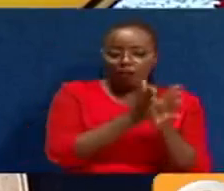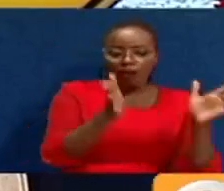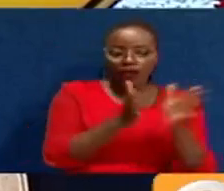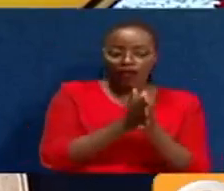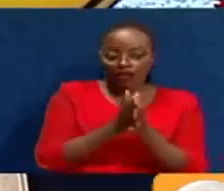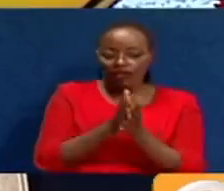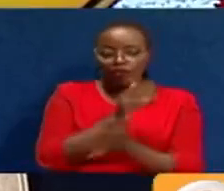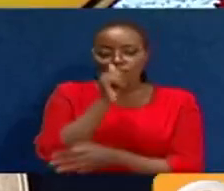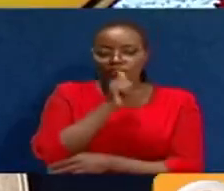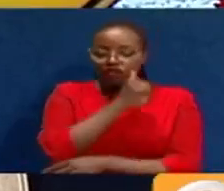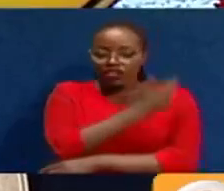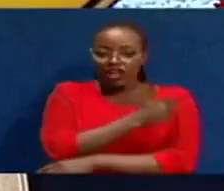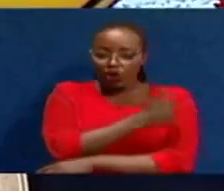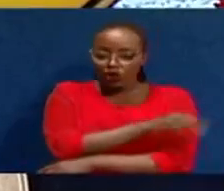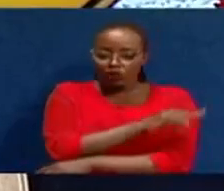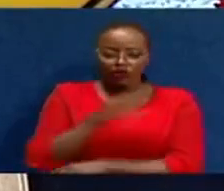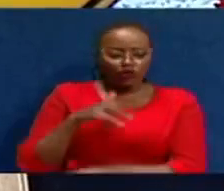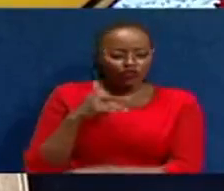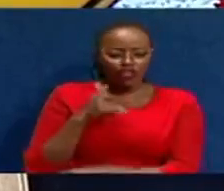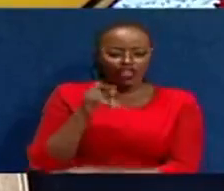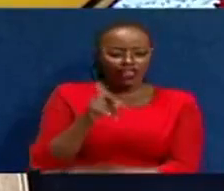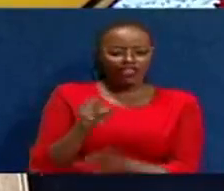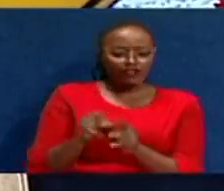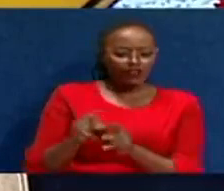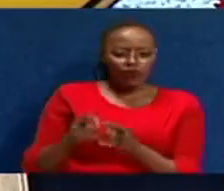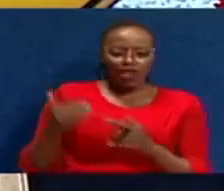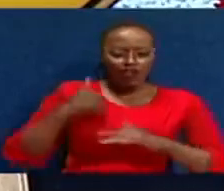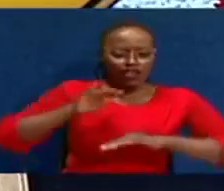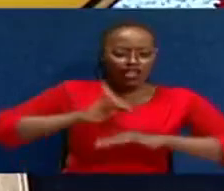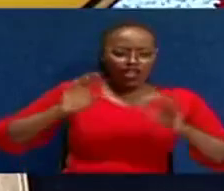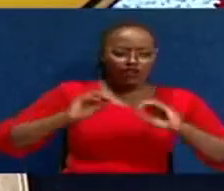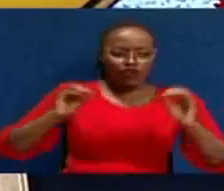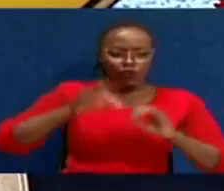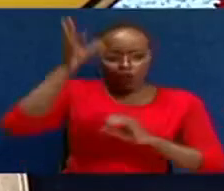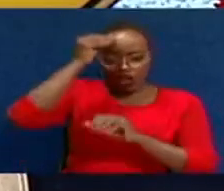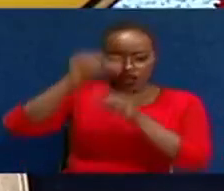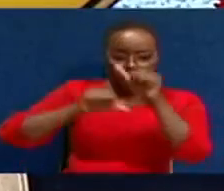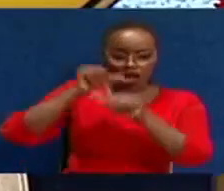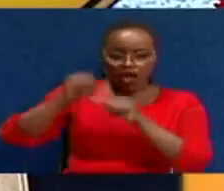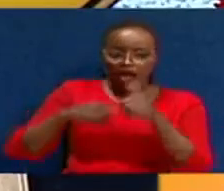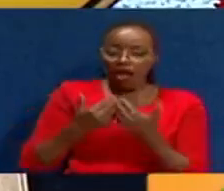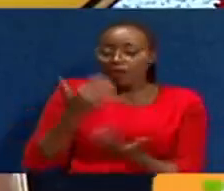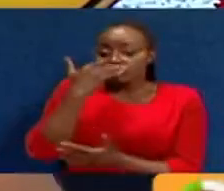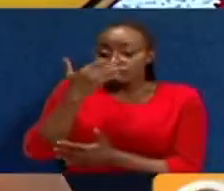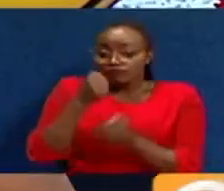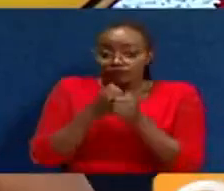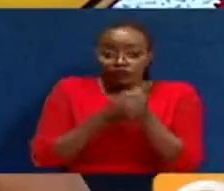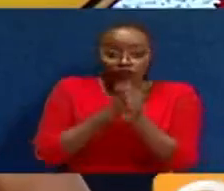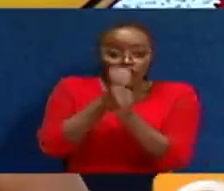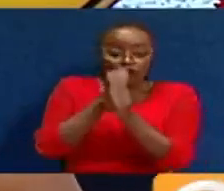hospitals and discovered that we fell woefully short. We were learning about ventilators and what they